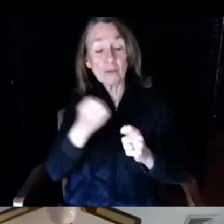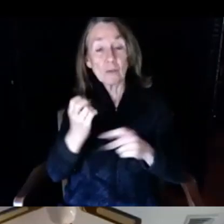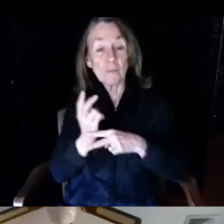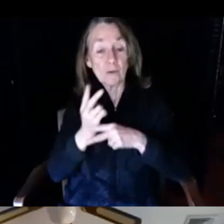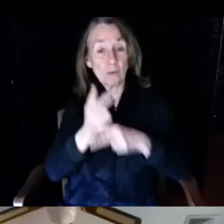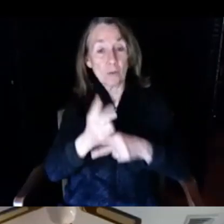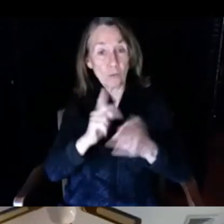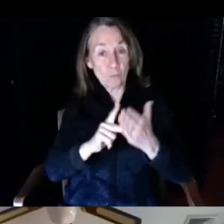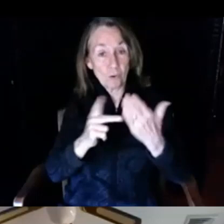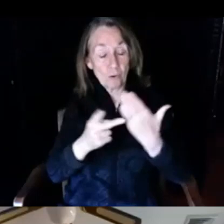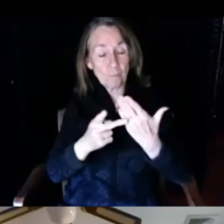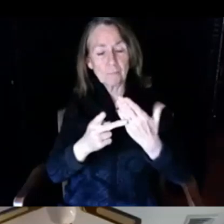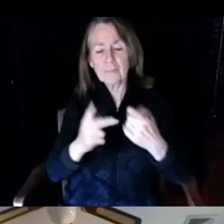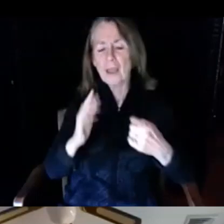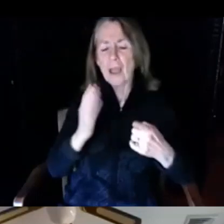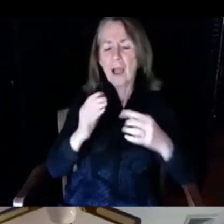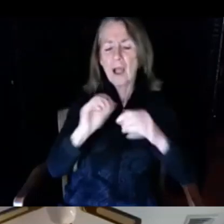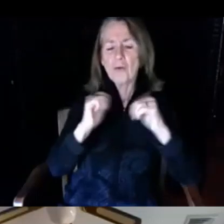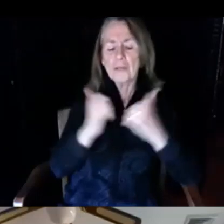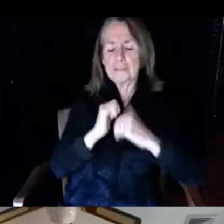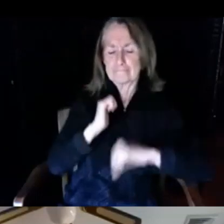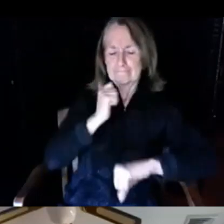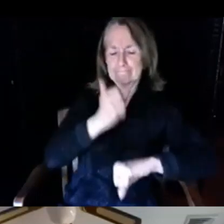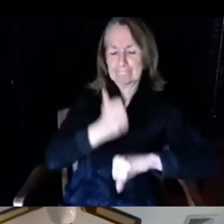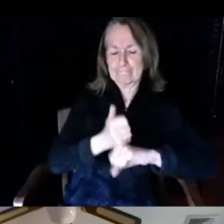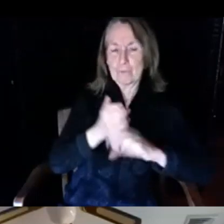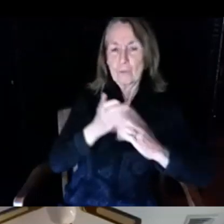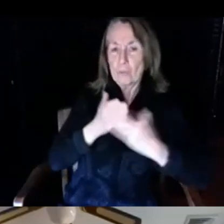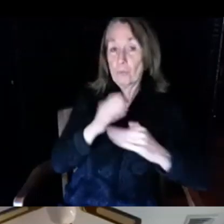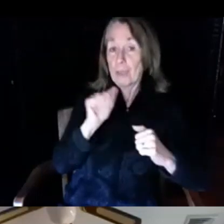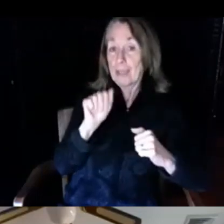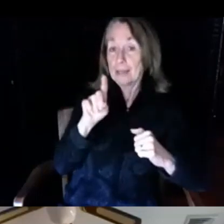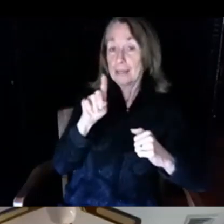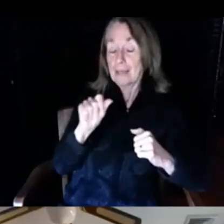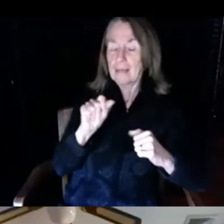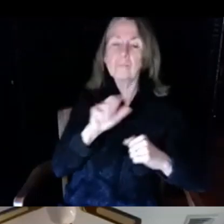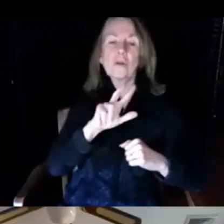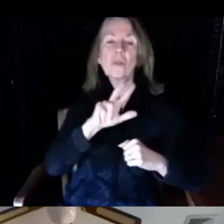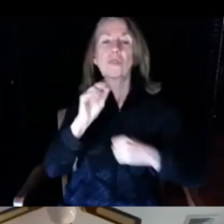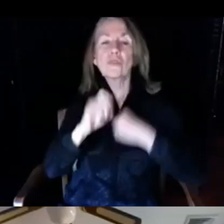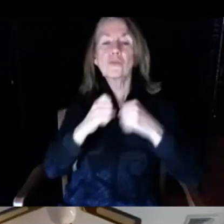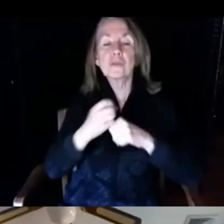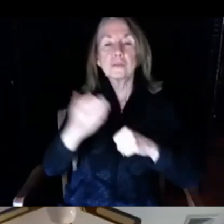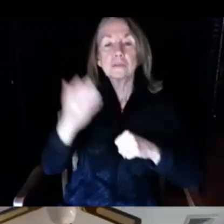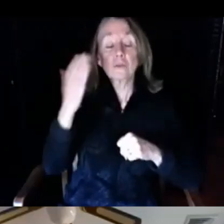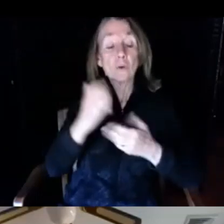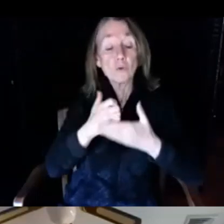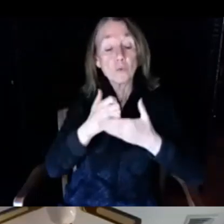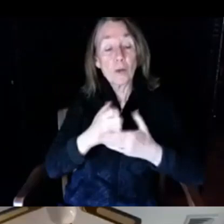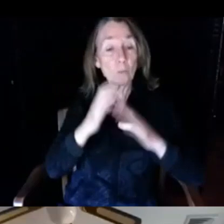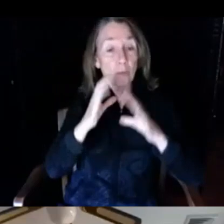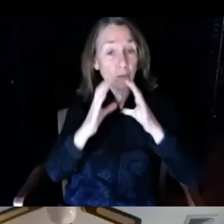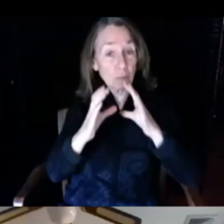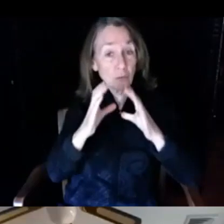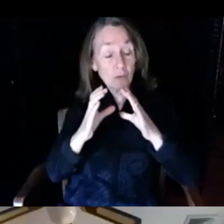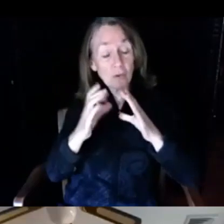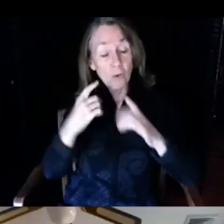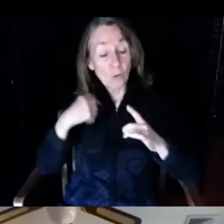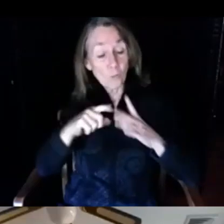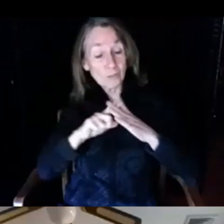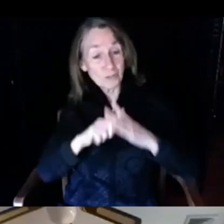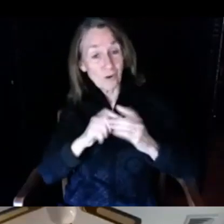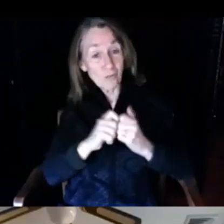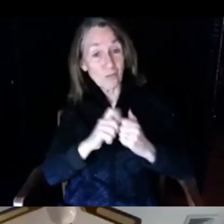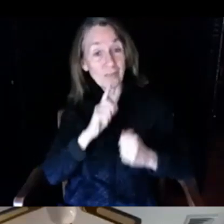the ADA over 30 years ago to help with communication. It started off as the deaf, and now we